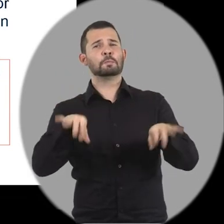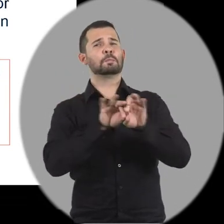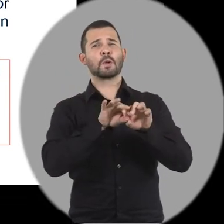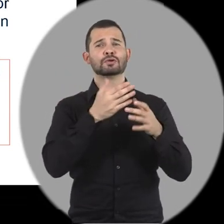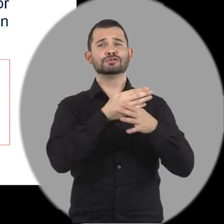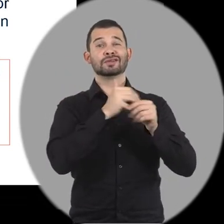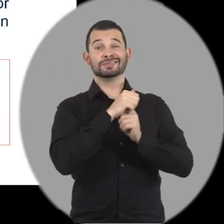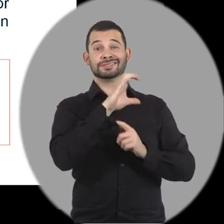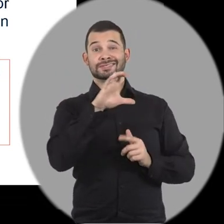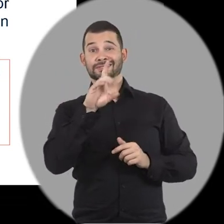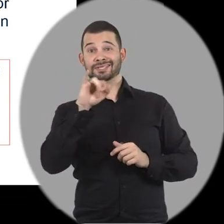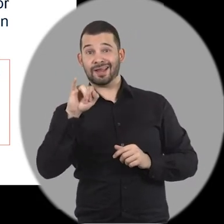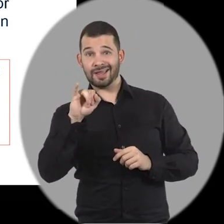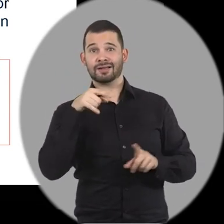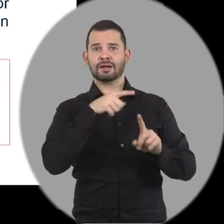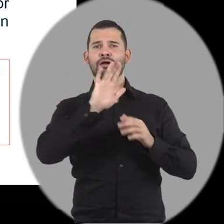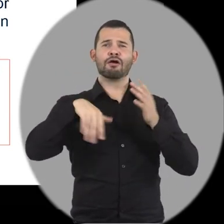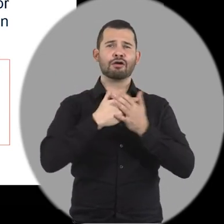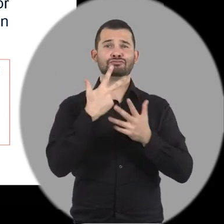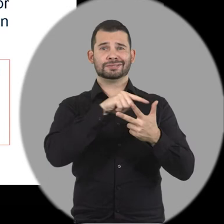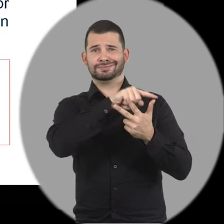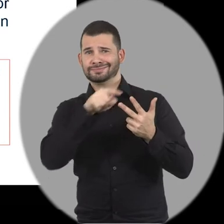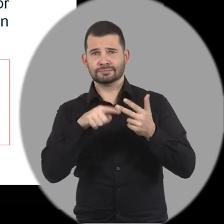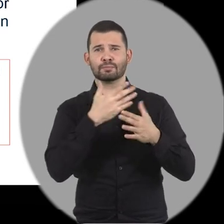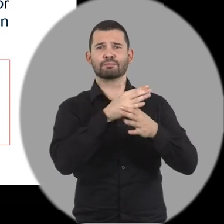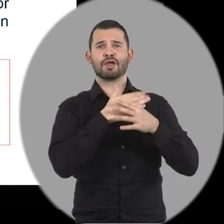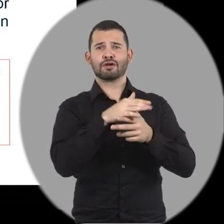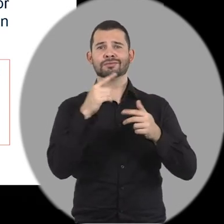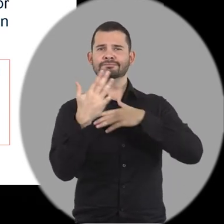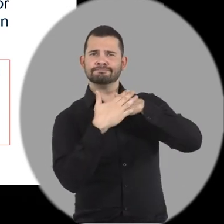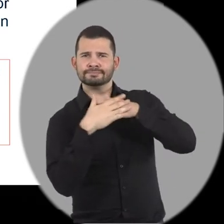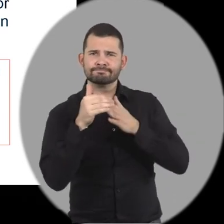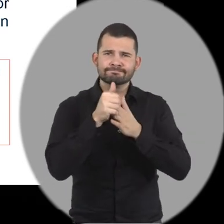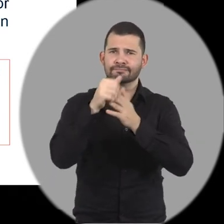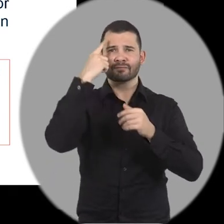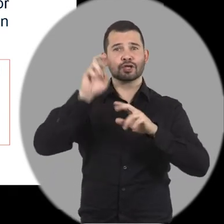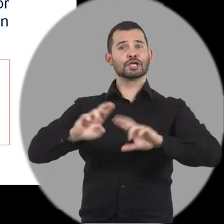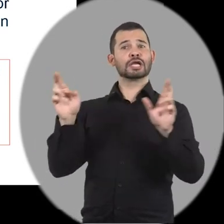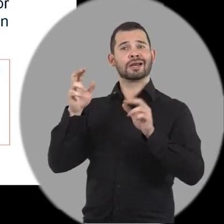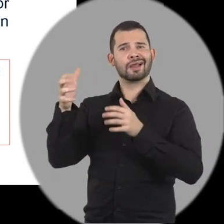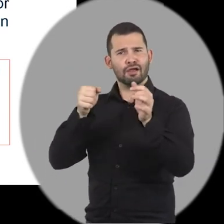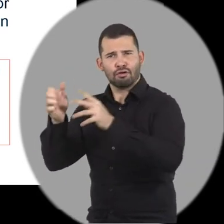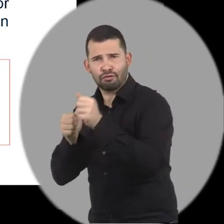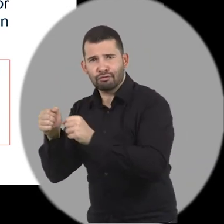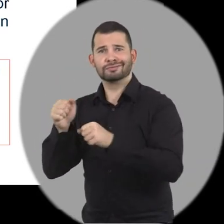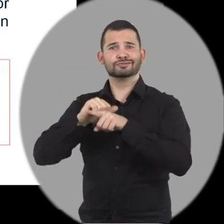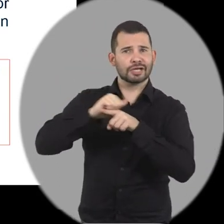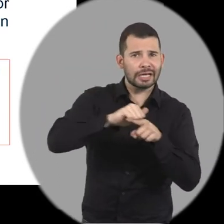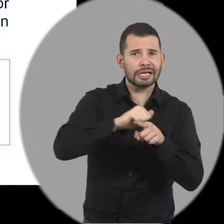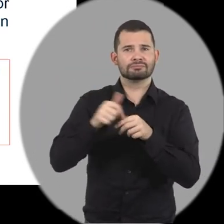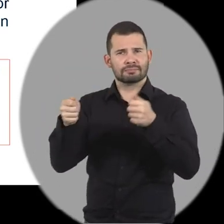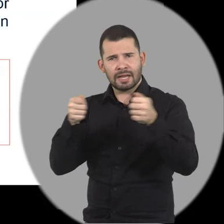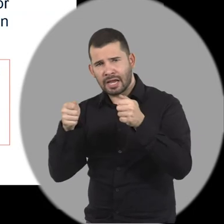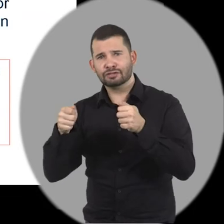been CCDI. All three of these external partners have guided us in upskilling our recruiters and hiring managers to